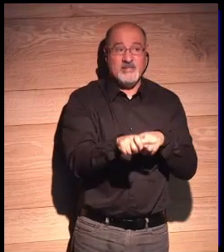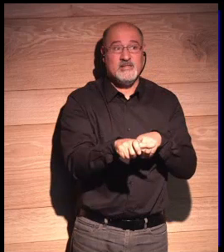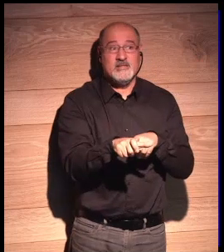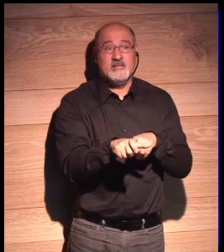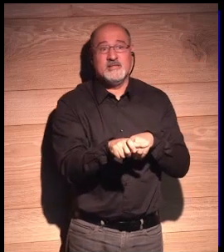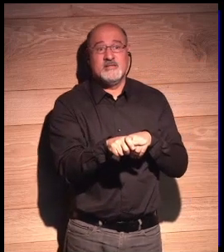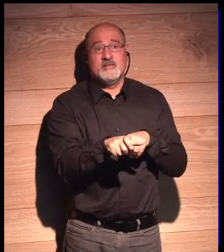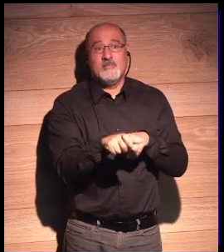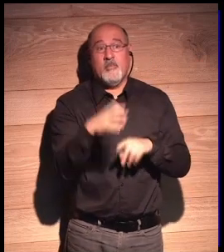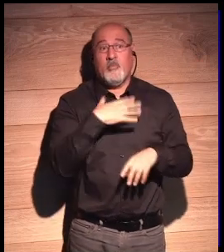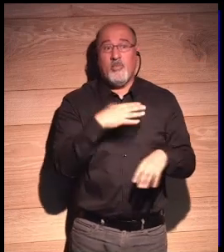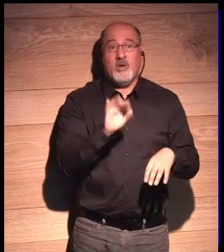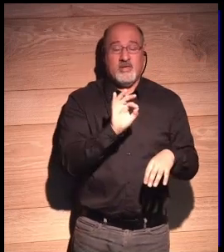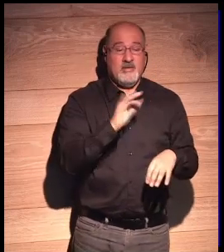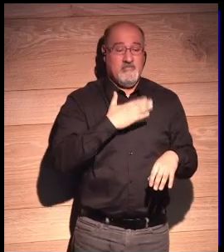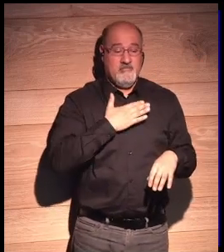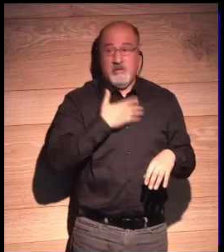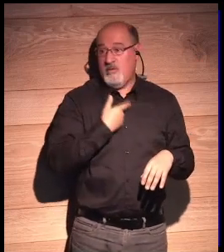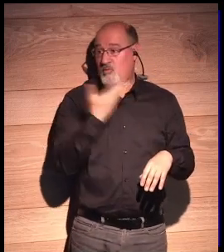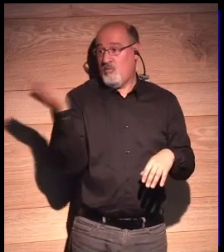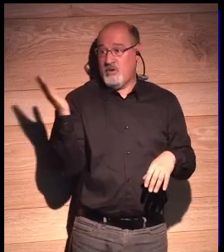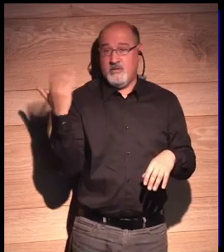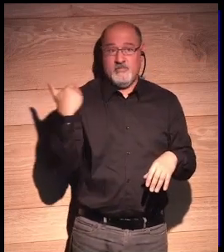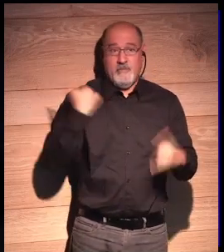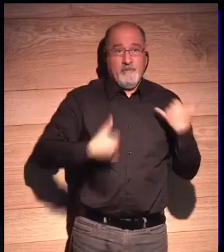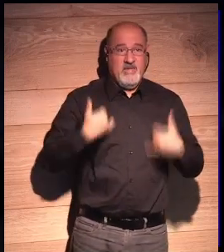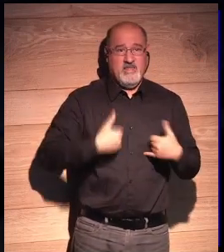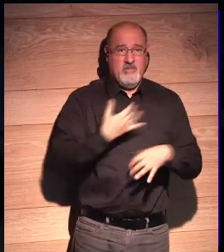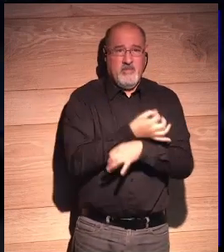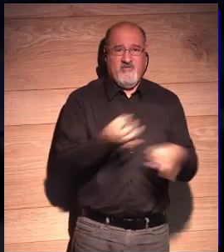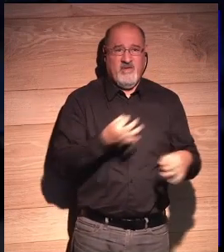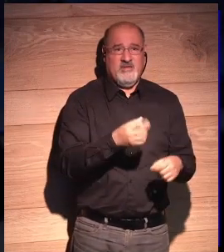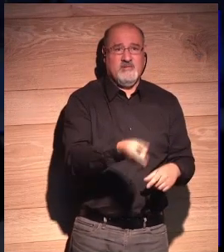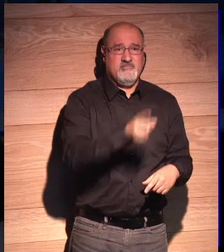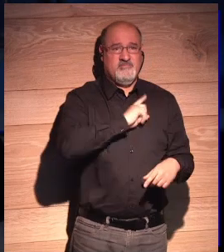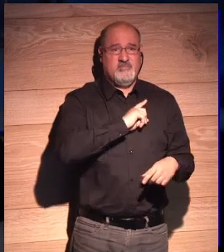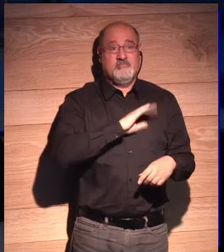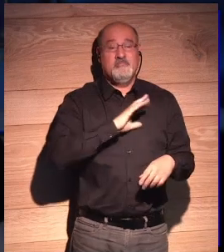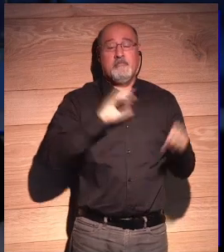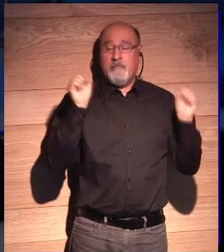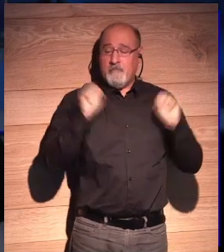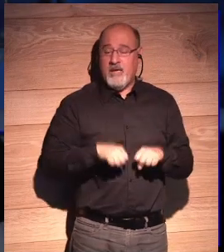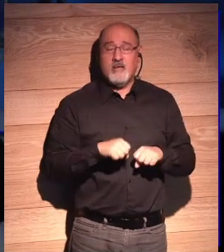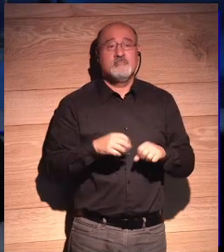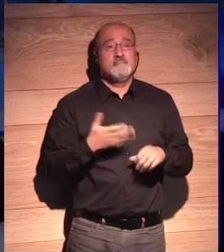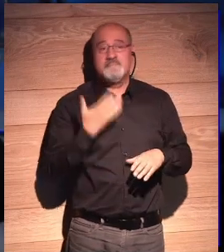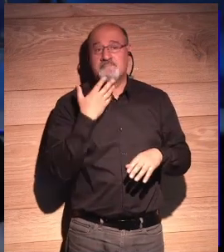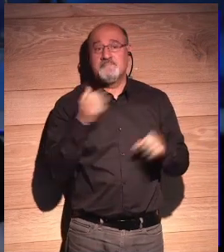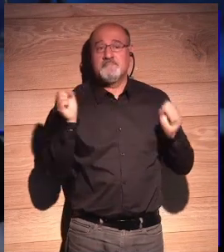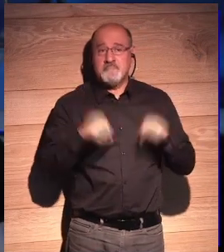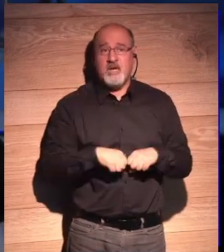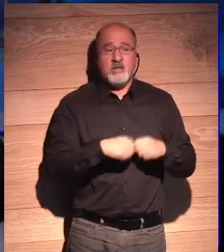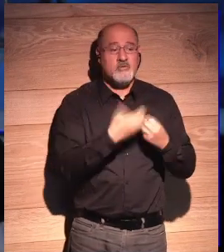sit here? And like, oh, I'm actually working, and they'll like, that's okay, and start telling me about their life. And I thought,